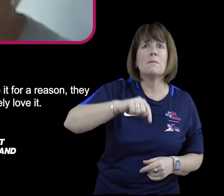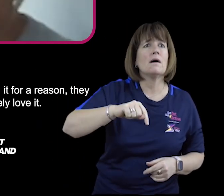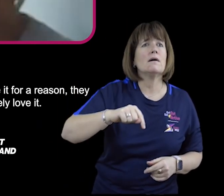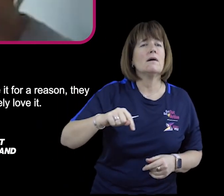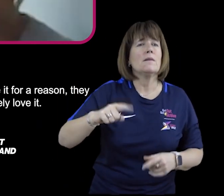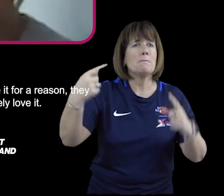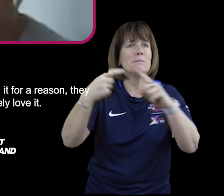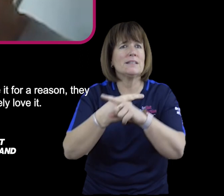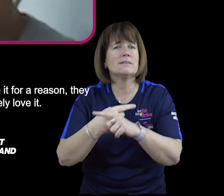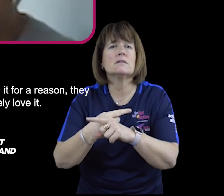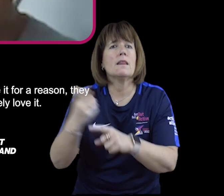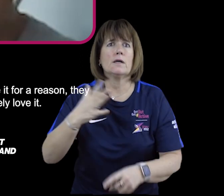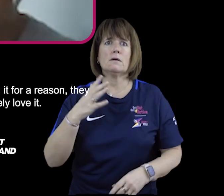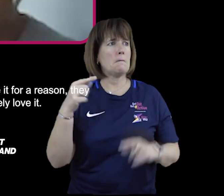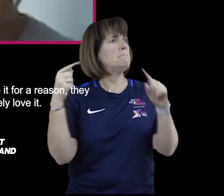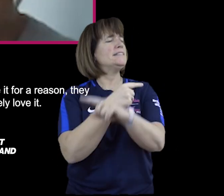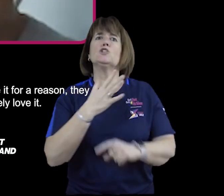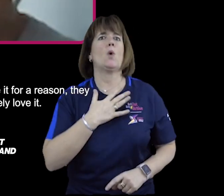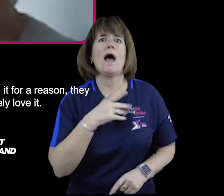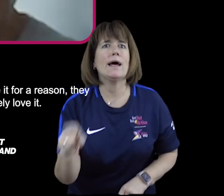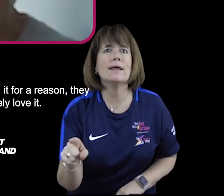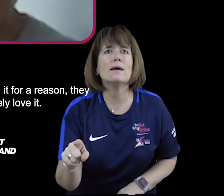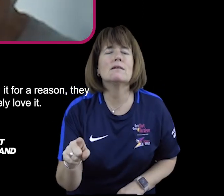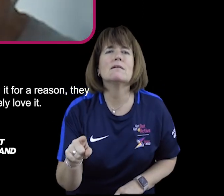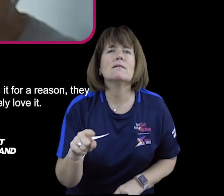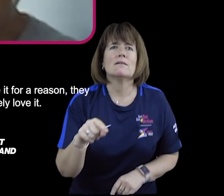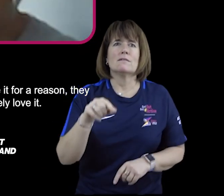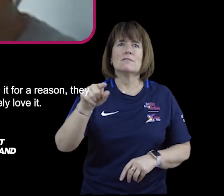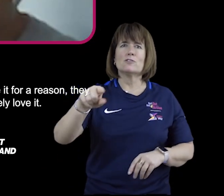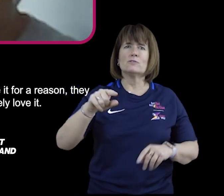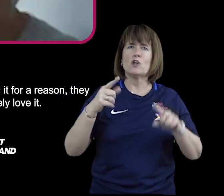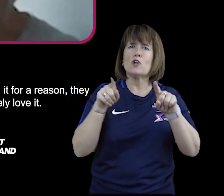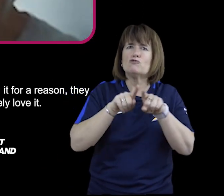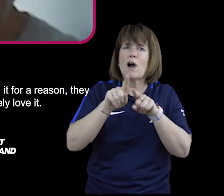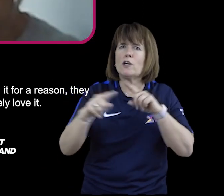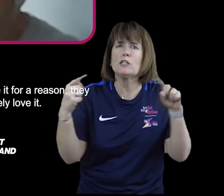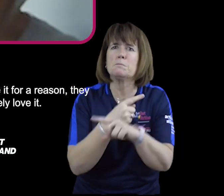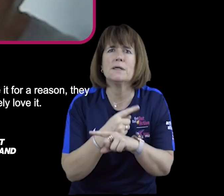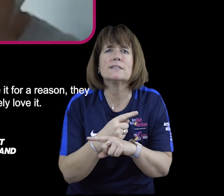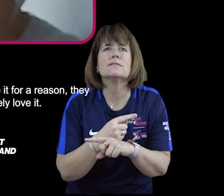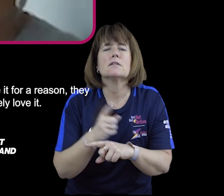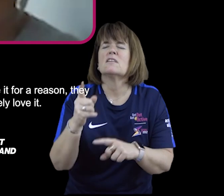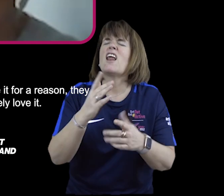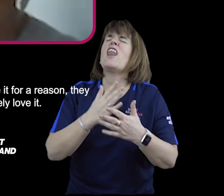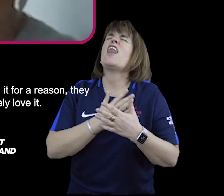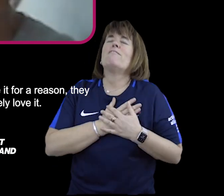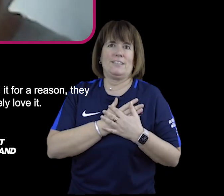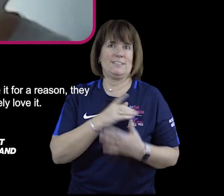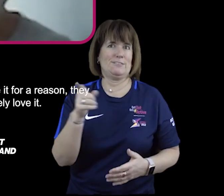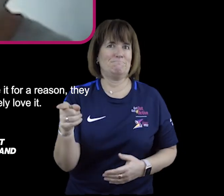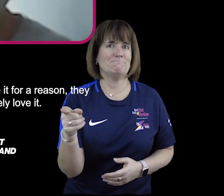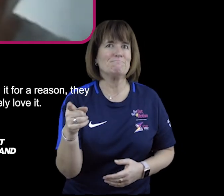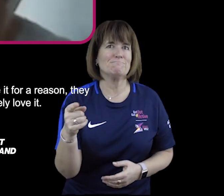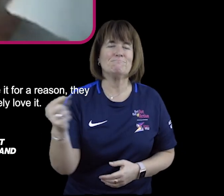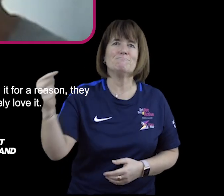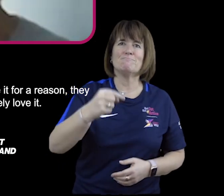it for a reason, they miss it. Yeah. And they don't like missing it. So I try not to miss going.